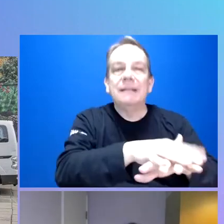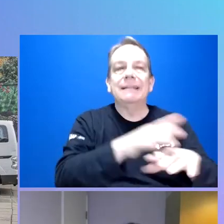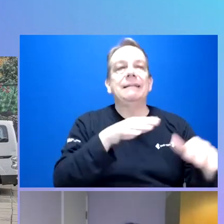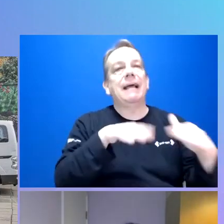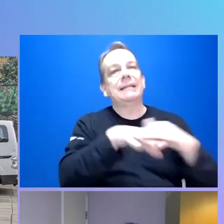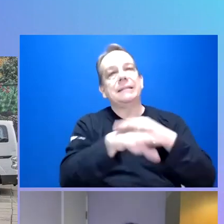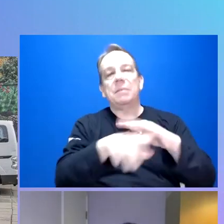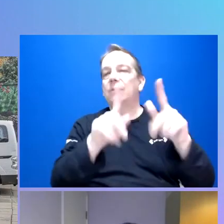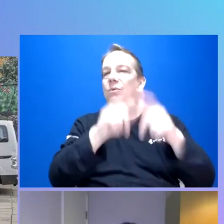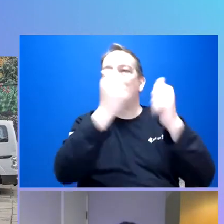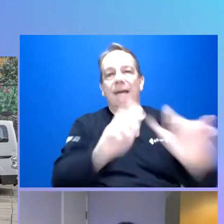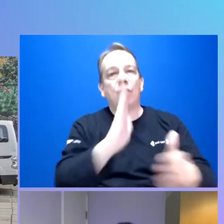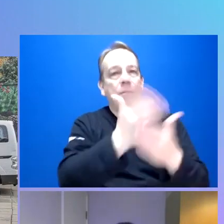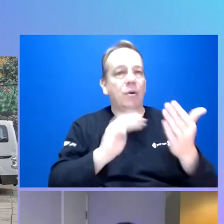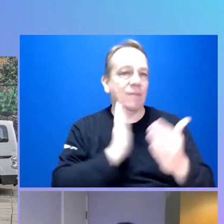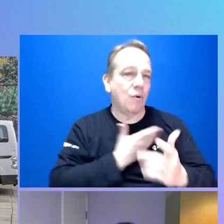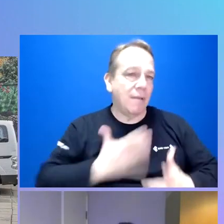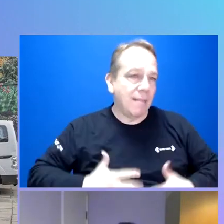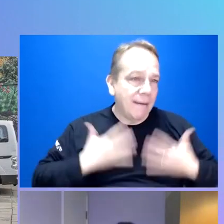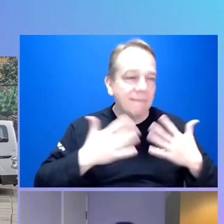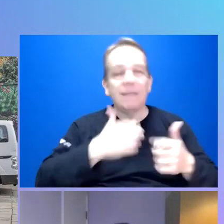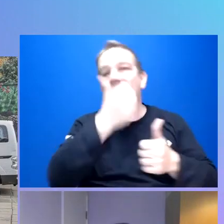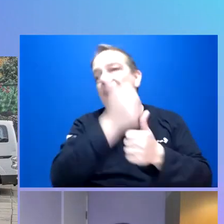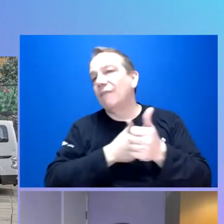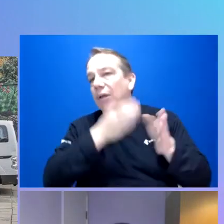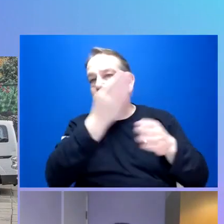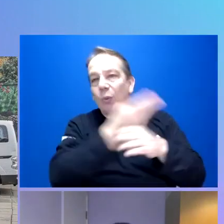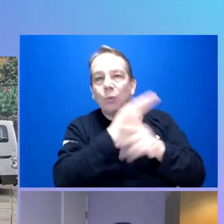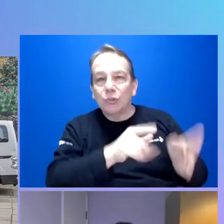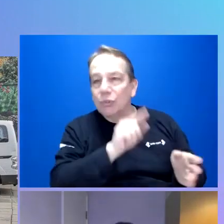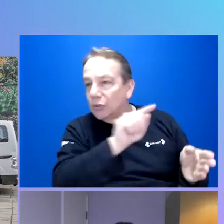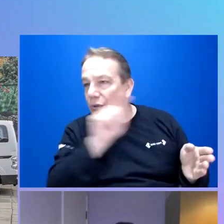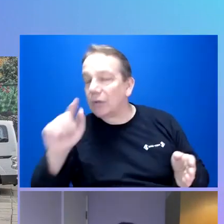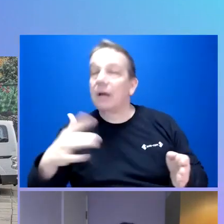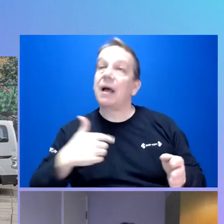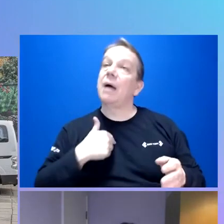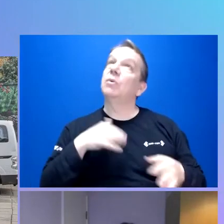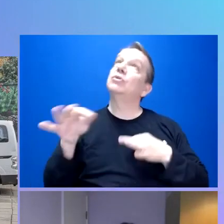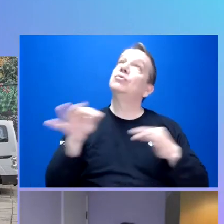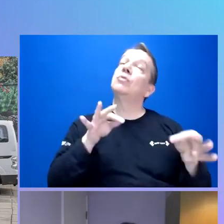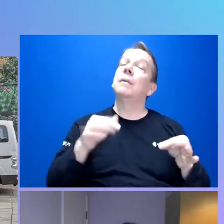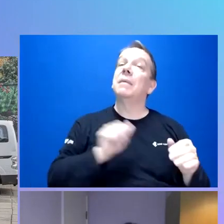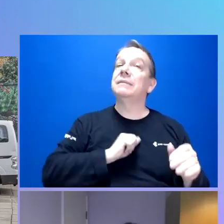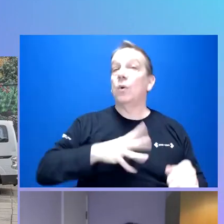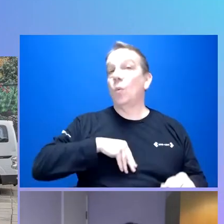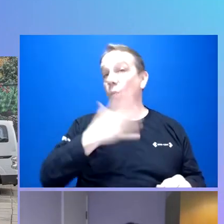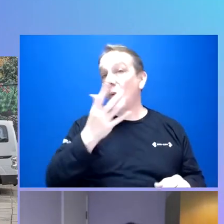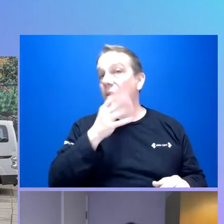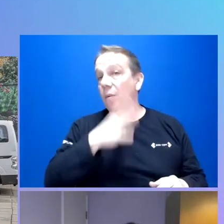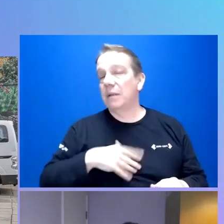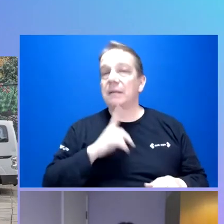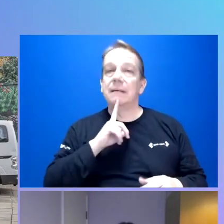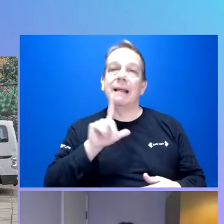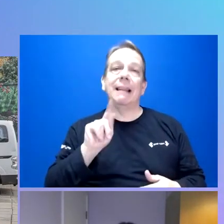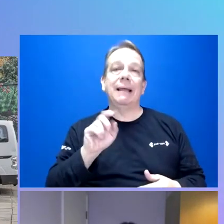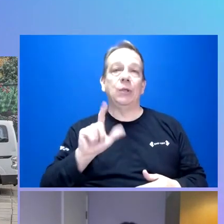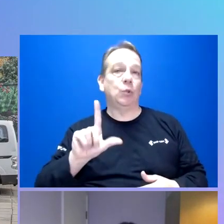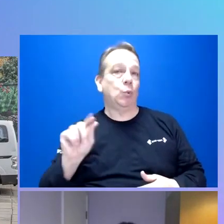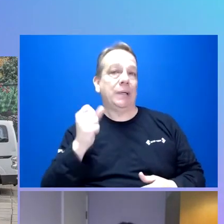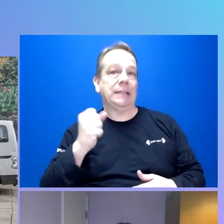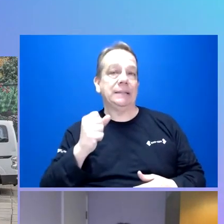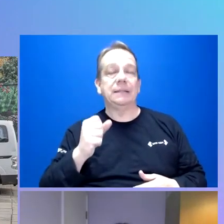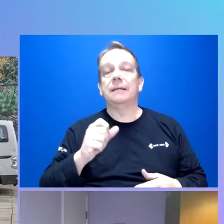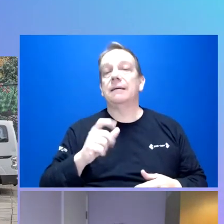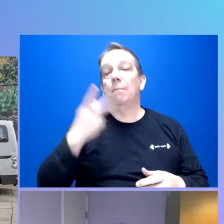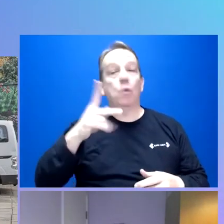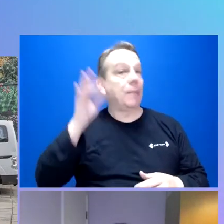digital experiences for every user. To describe myself, I am a white woman in her late 20s with purple hair